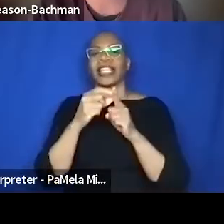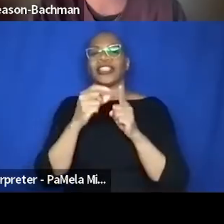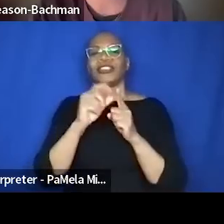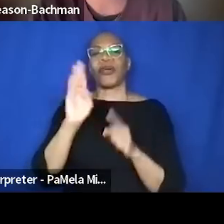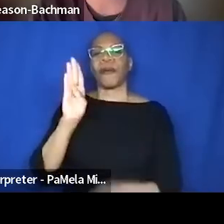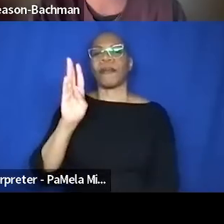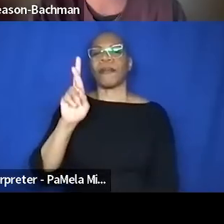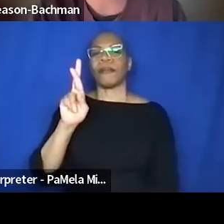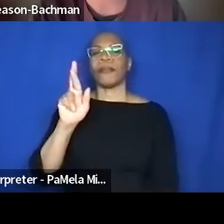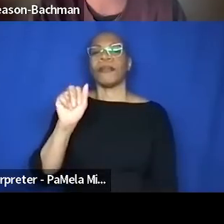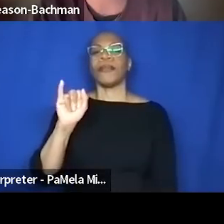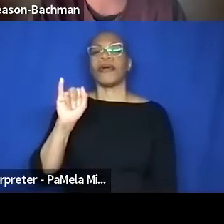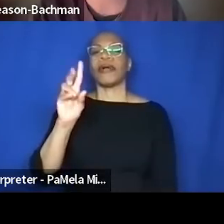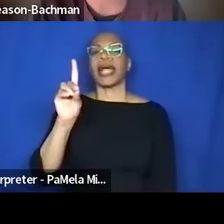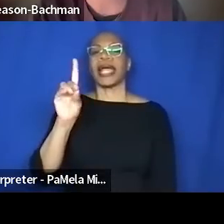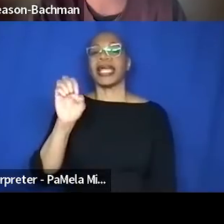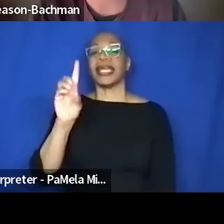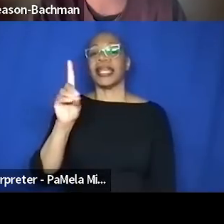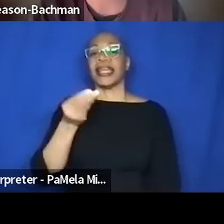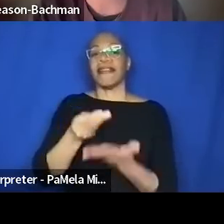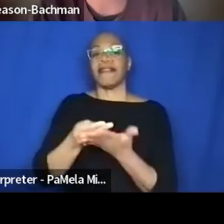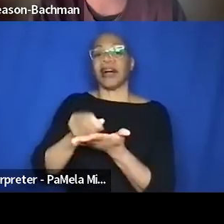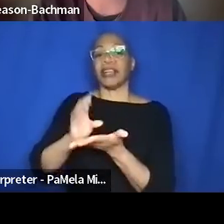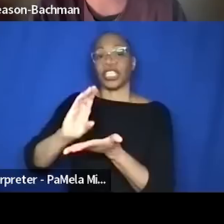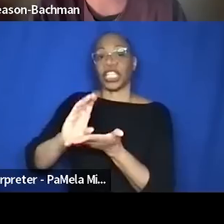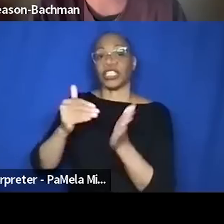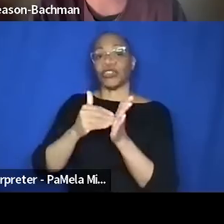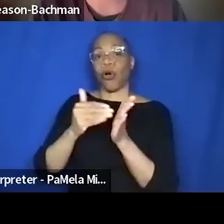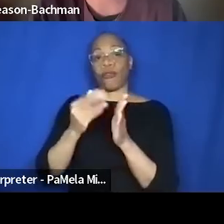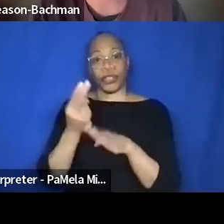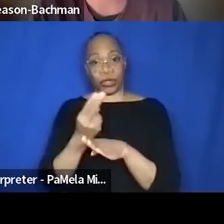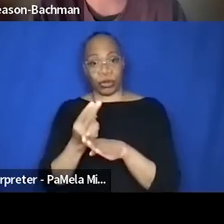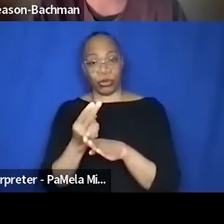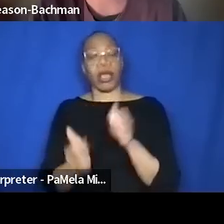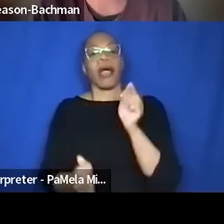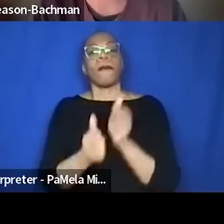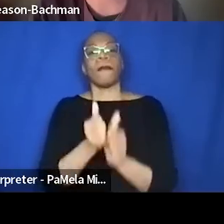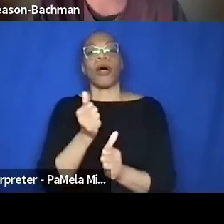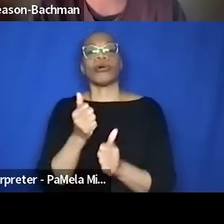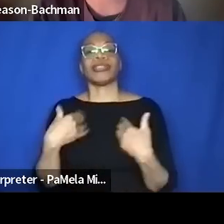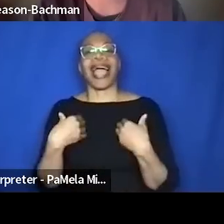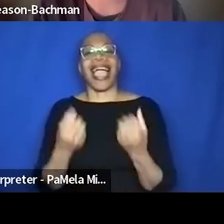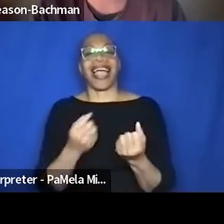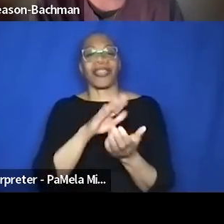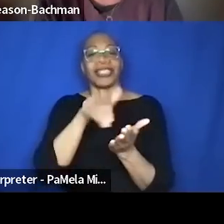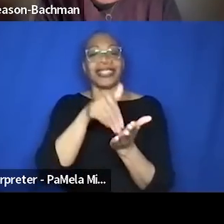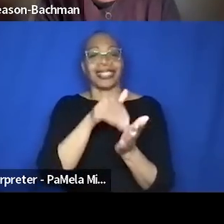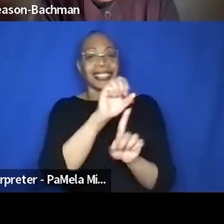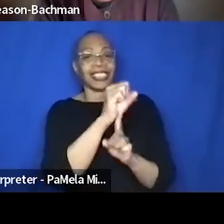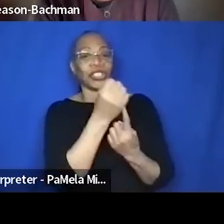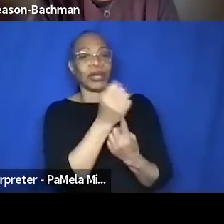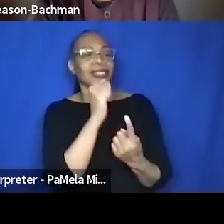used, just like most health centers, that is the case, that there is not just one funding